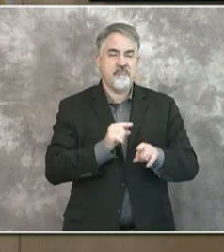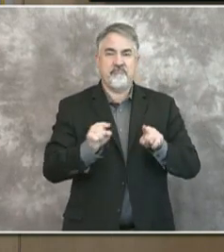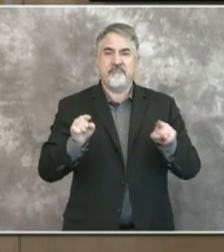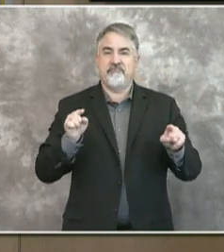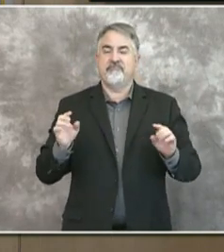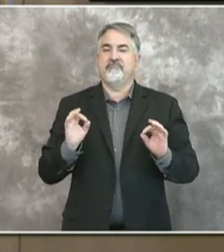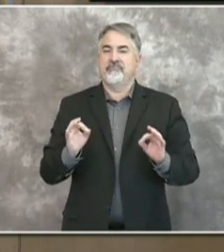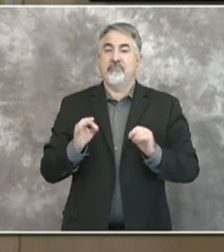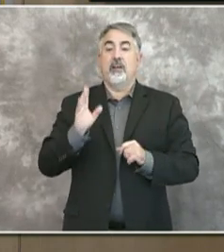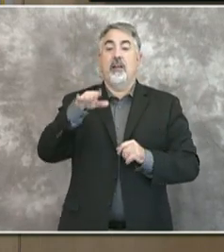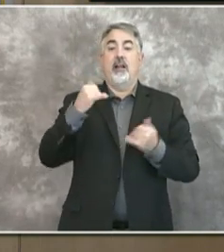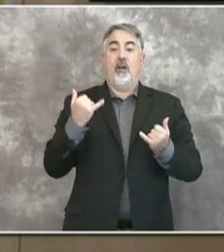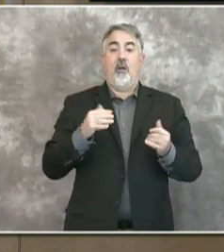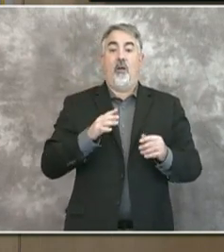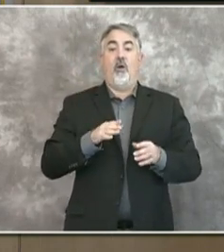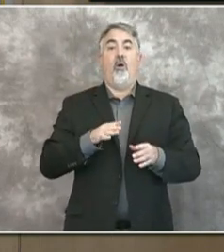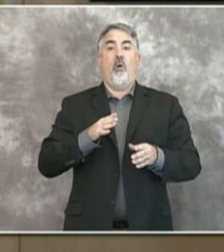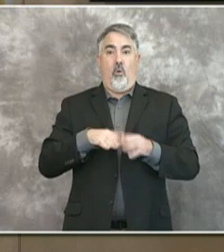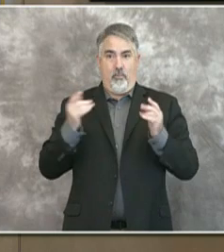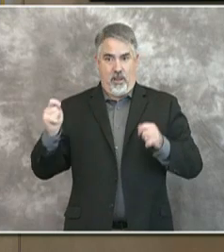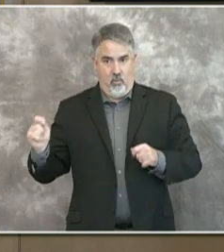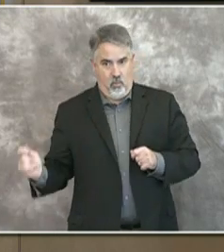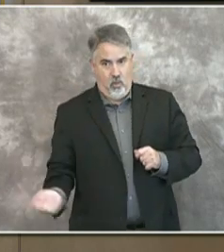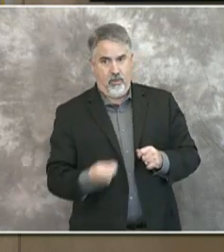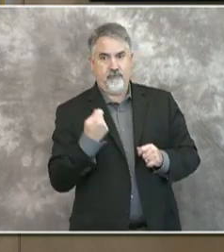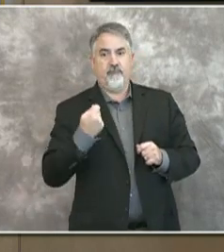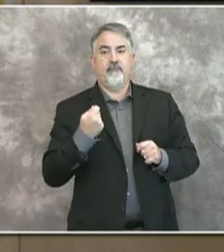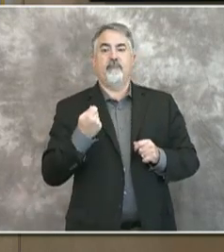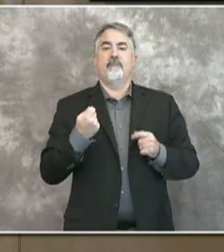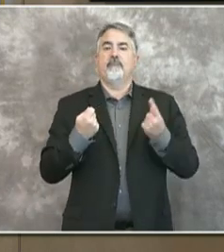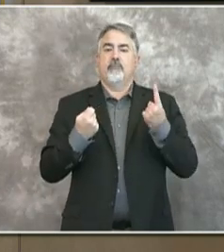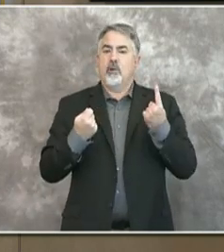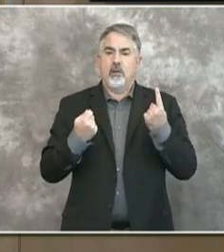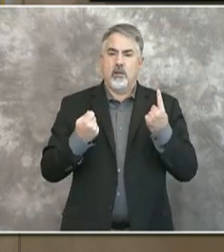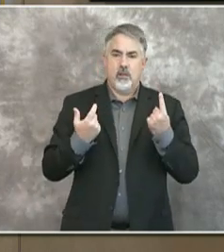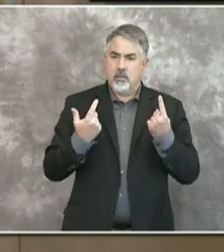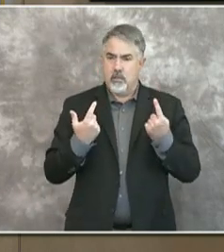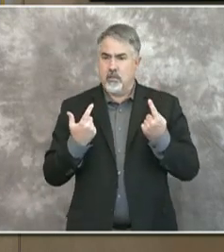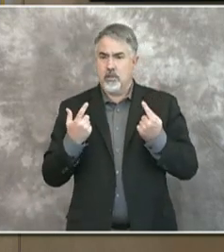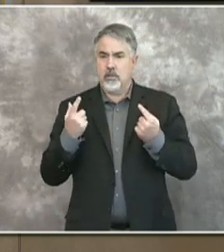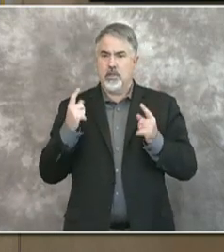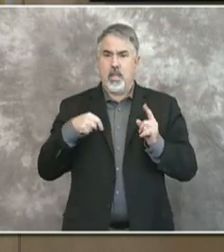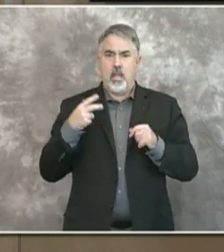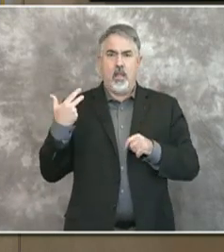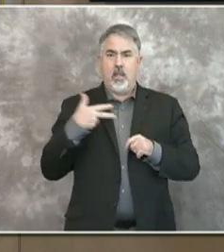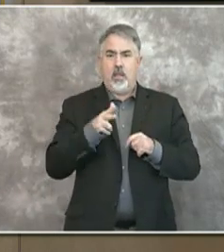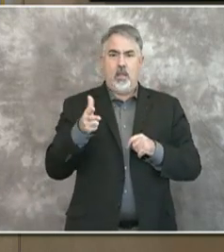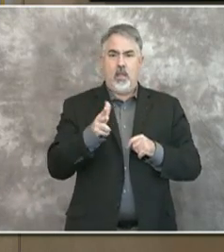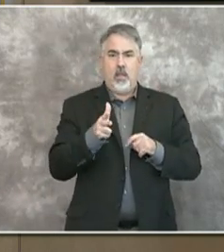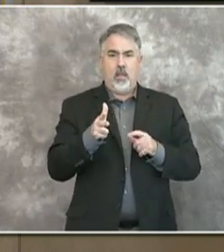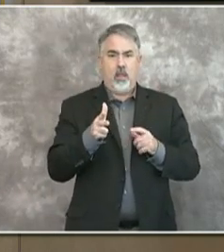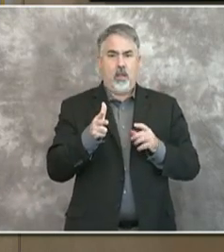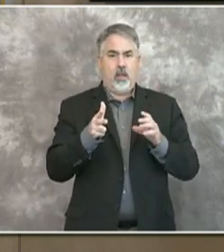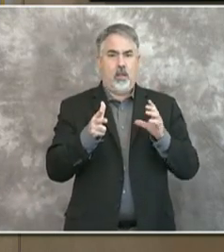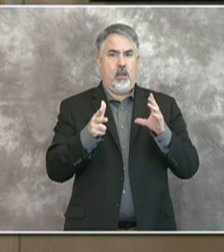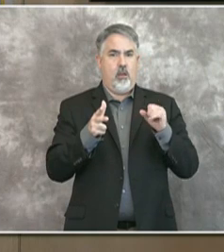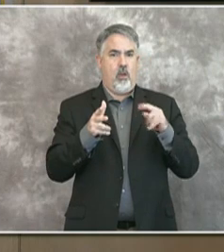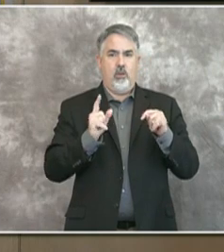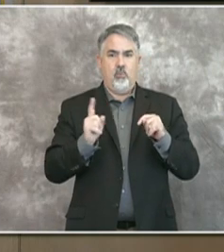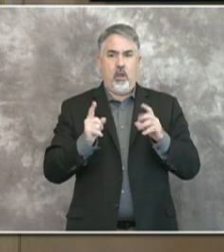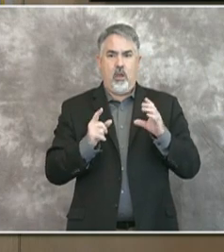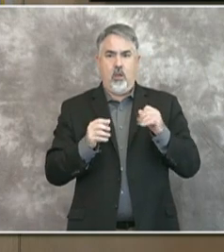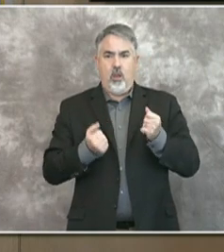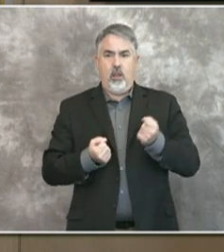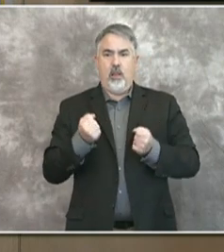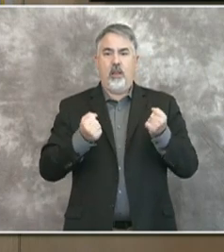opened golf courses recently, but one thing that was missing was the ability to use golf carts. We now learn that the state is allowing the